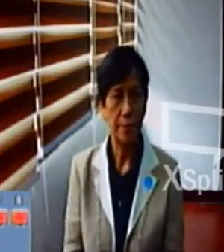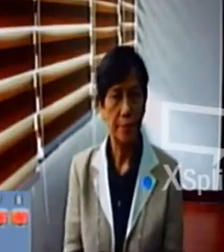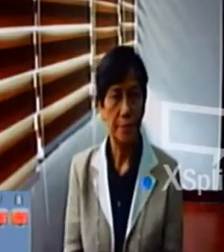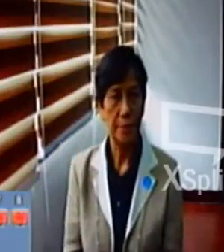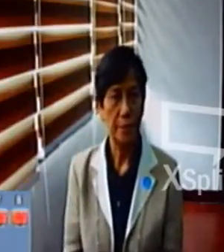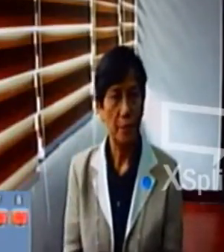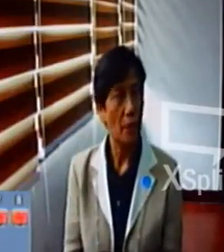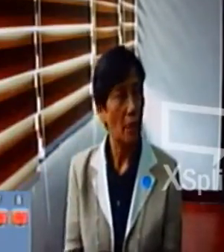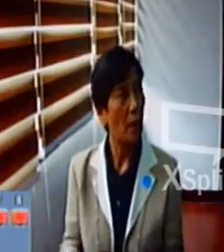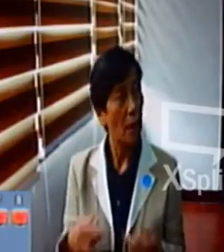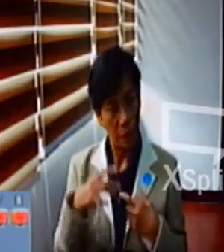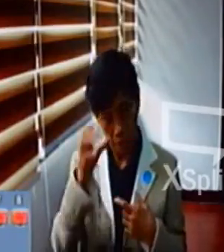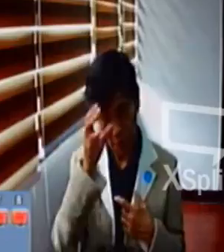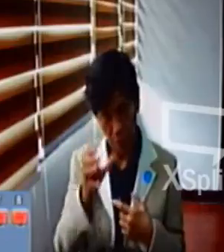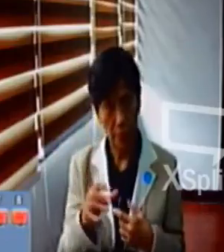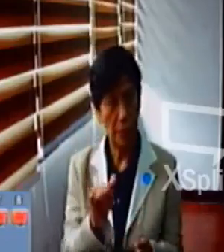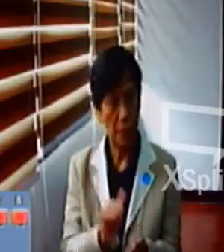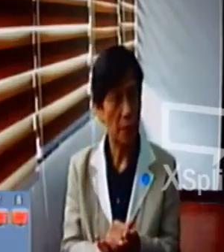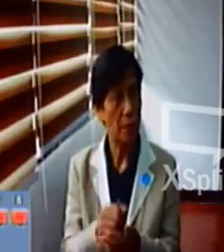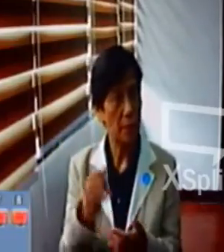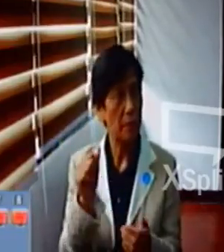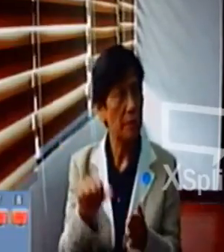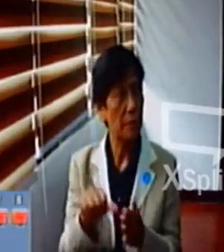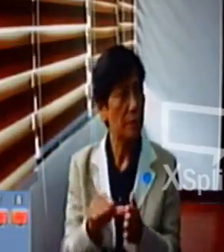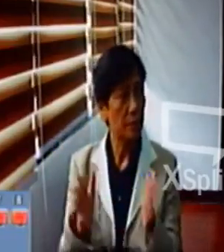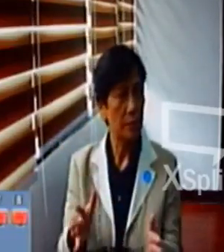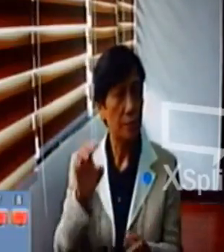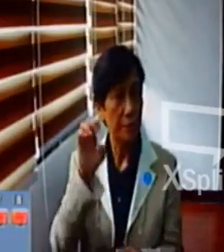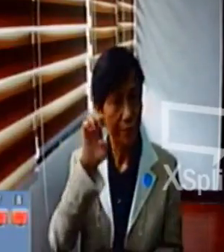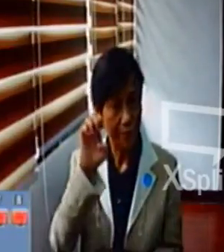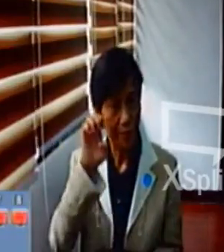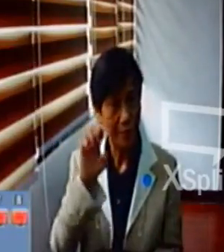Do you confirm that, Attorney Esguerra?